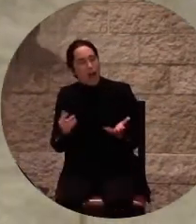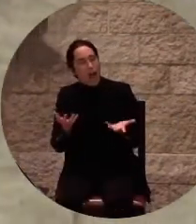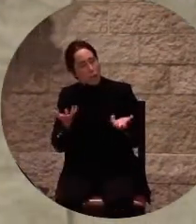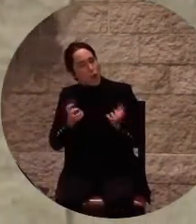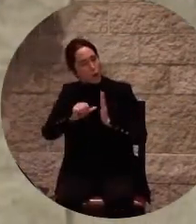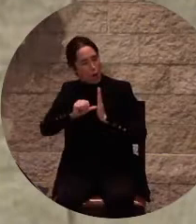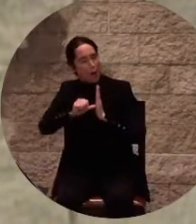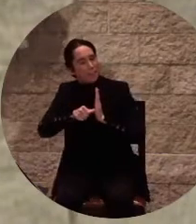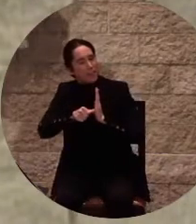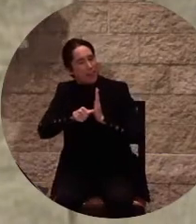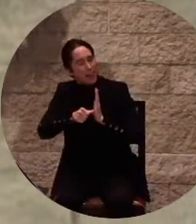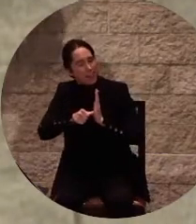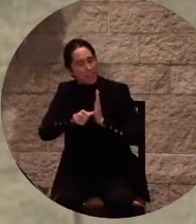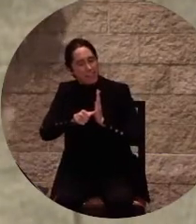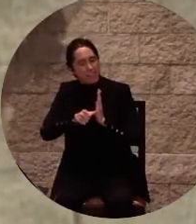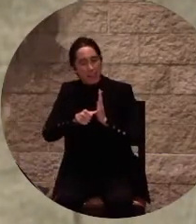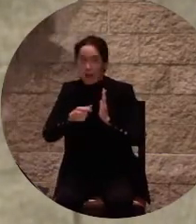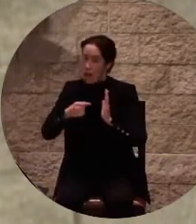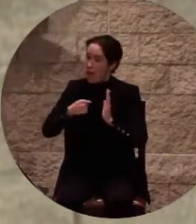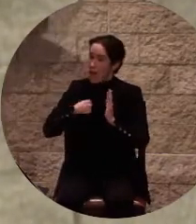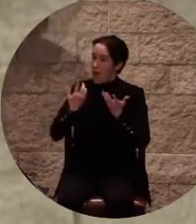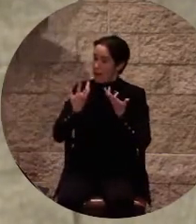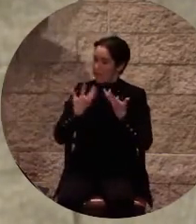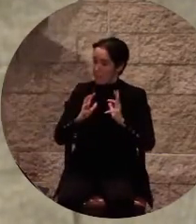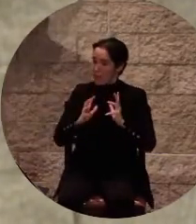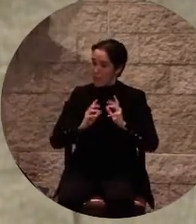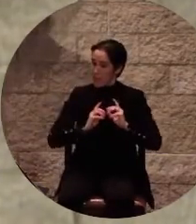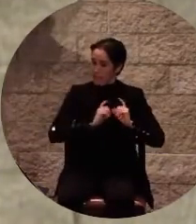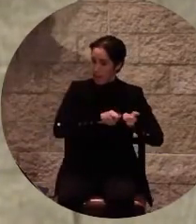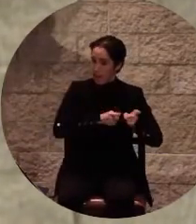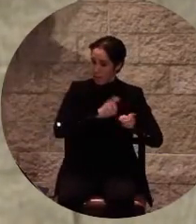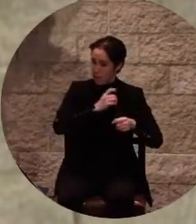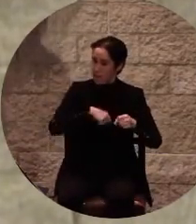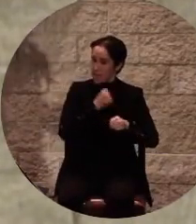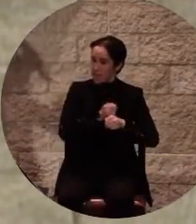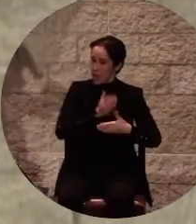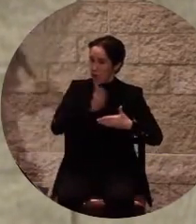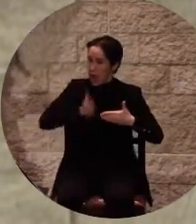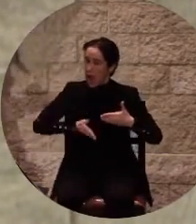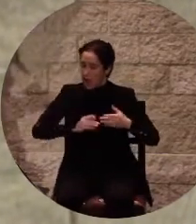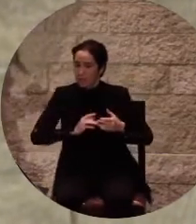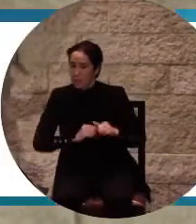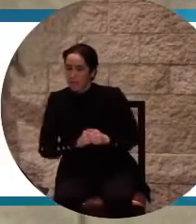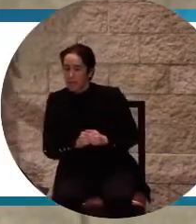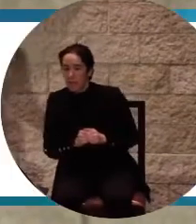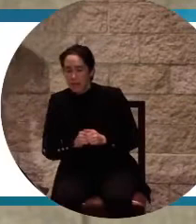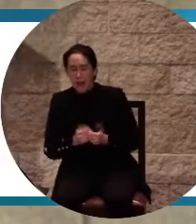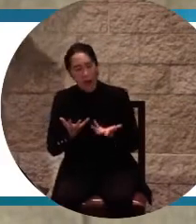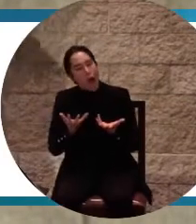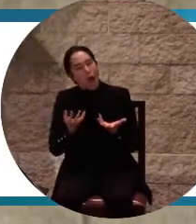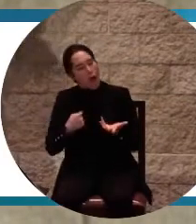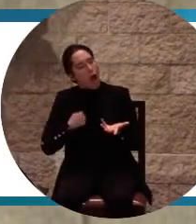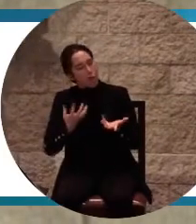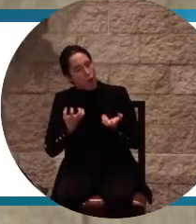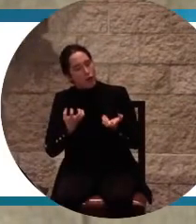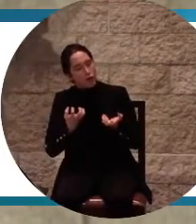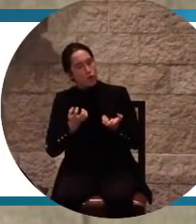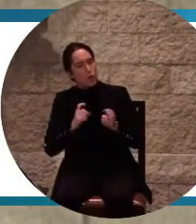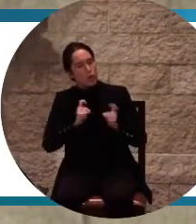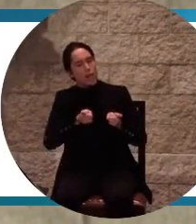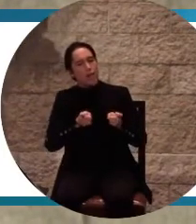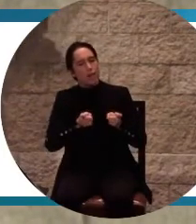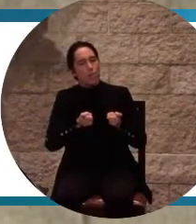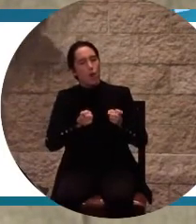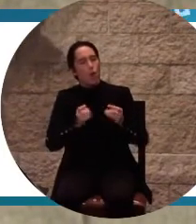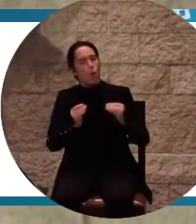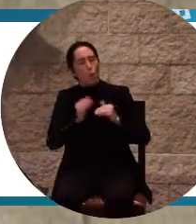reinforce. I've already given my year-end gift. I wanted to give over and above my normal giving because I think everyone here